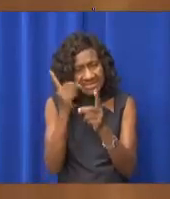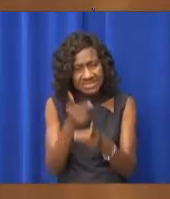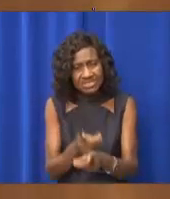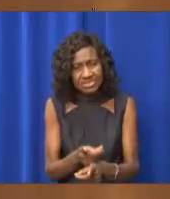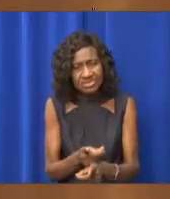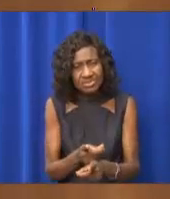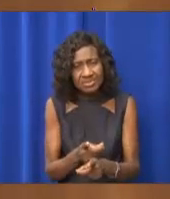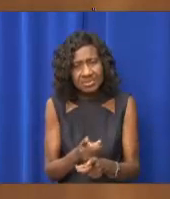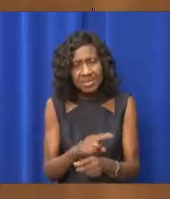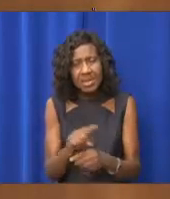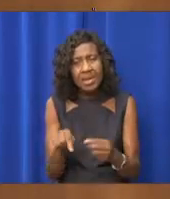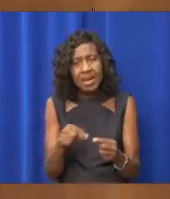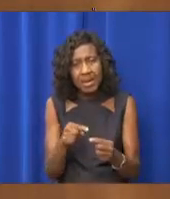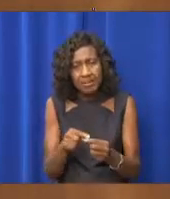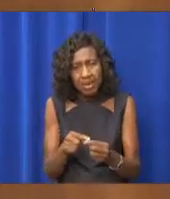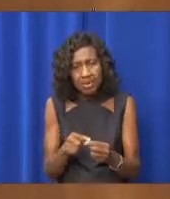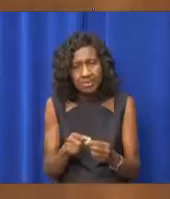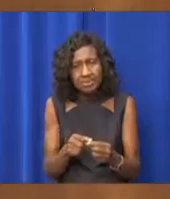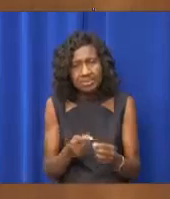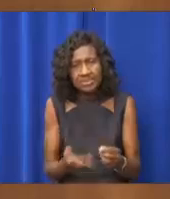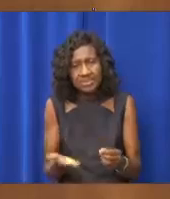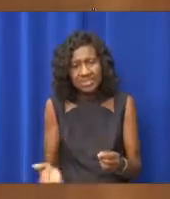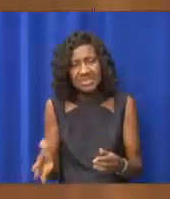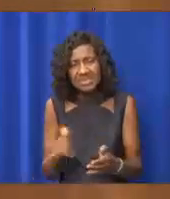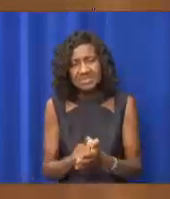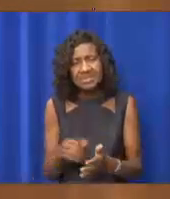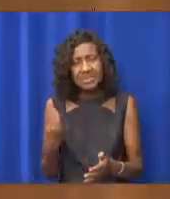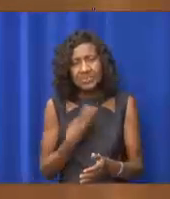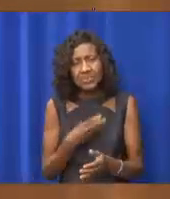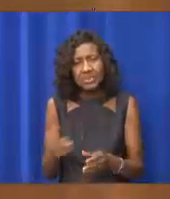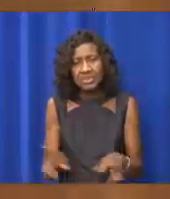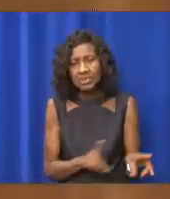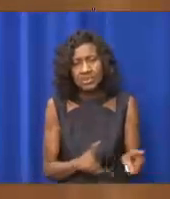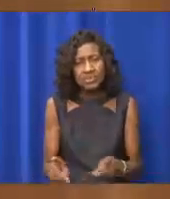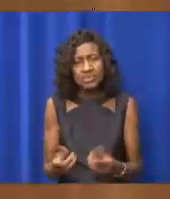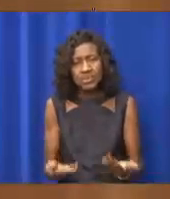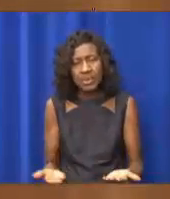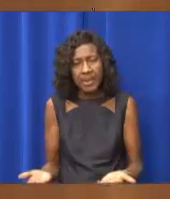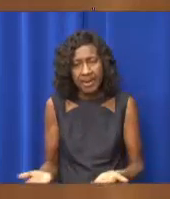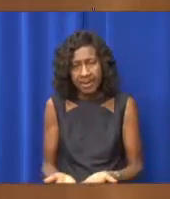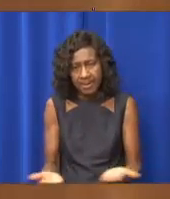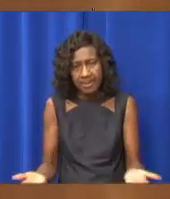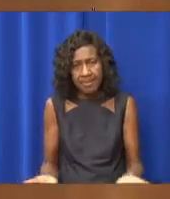it's something that changes with time and that you can reassess every day or every minute.